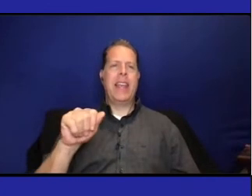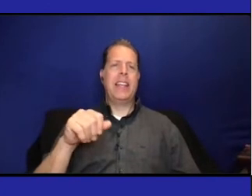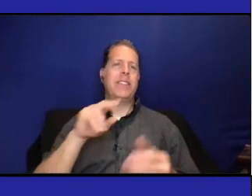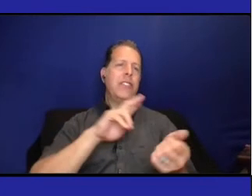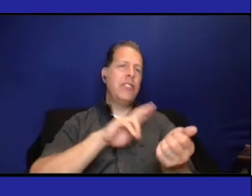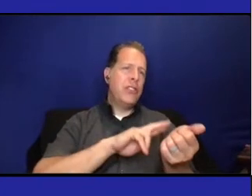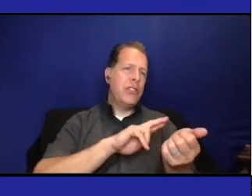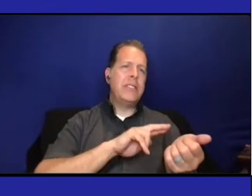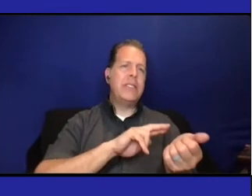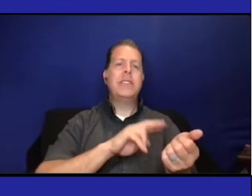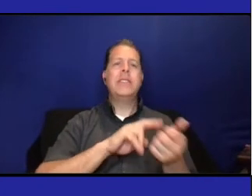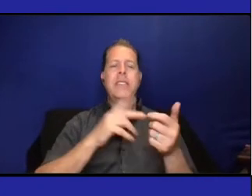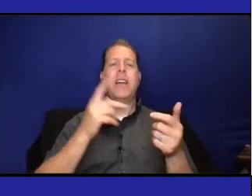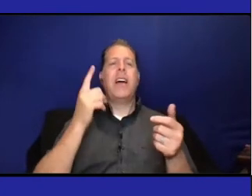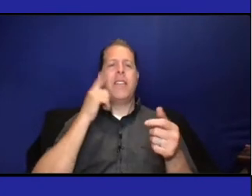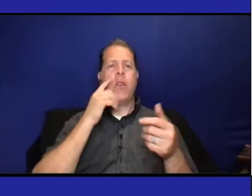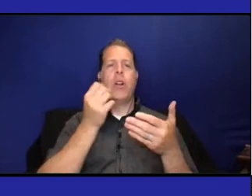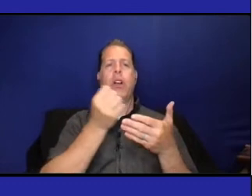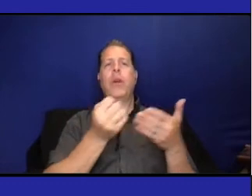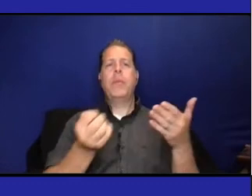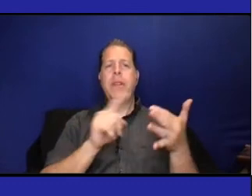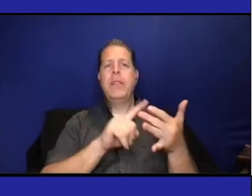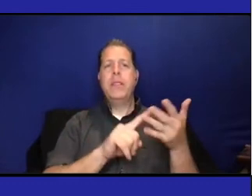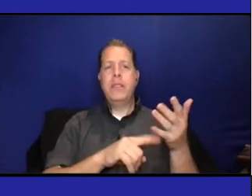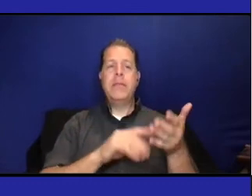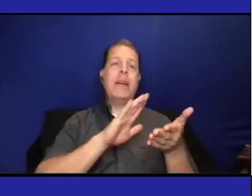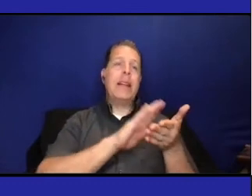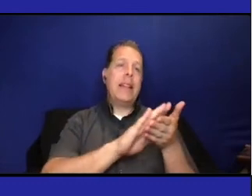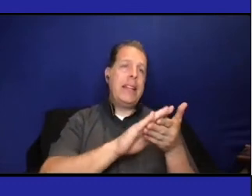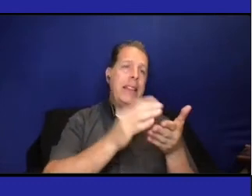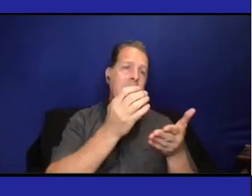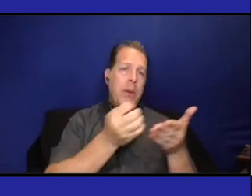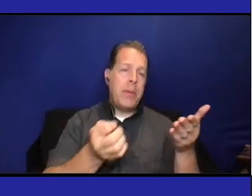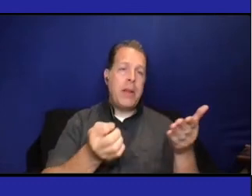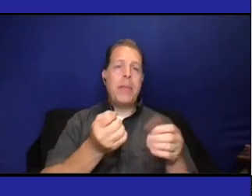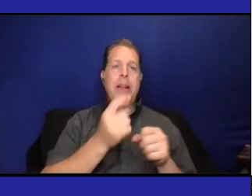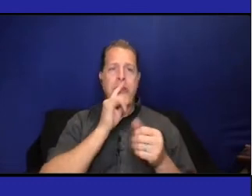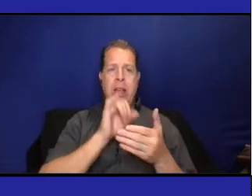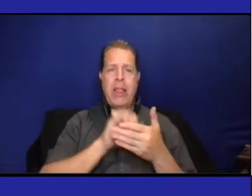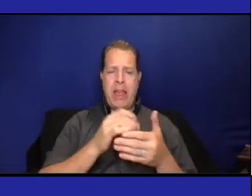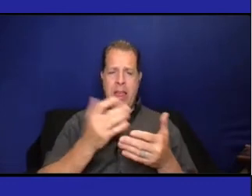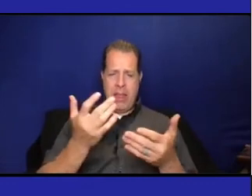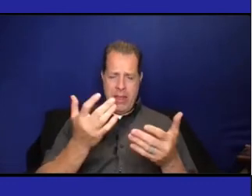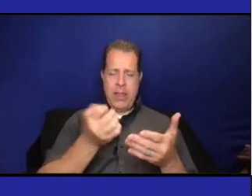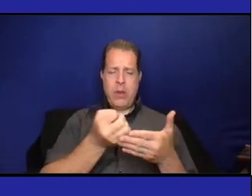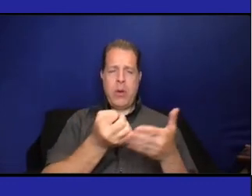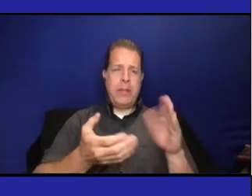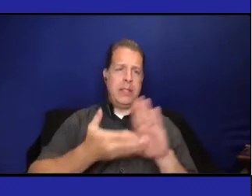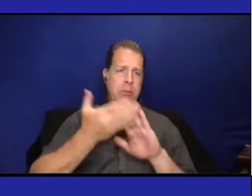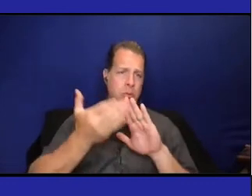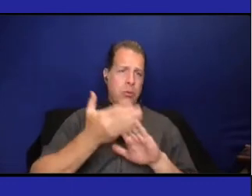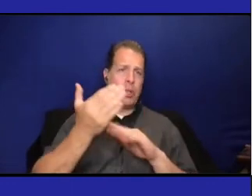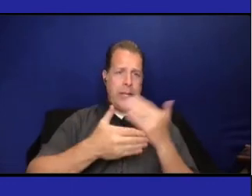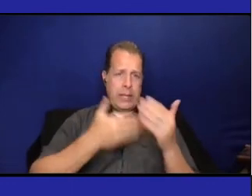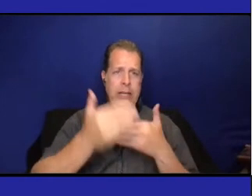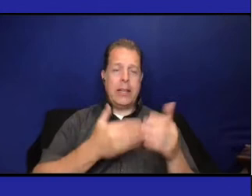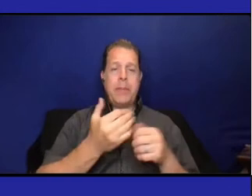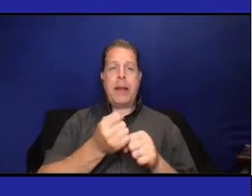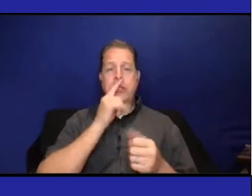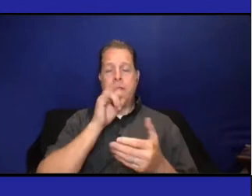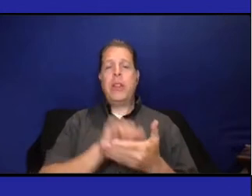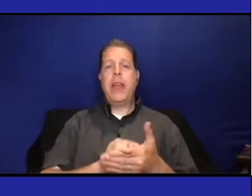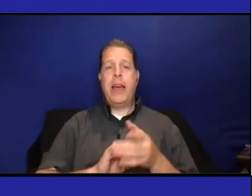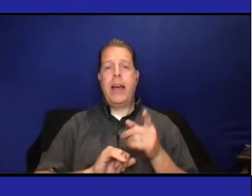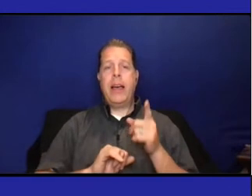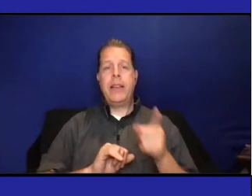in terms of the equipment, cleaning the equipment, making sure the equipment is working, making sure that